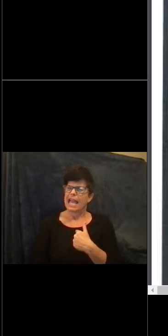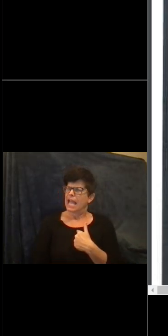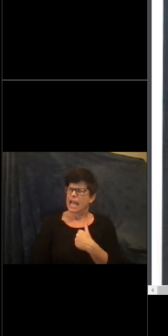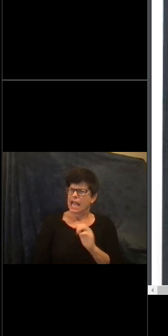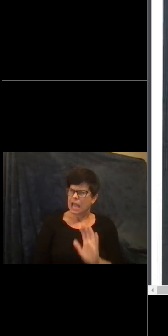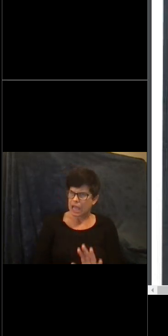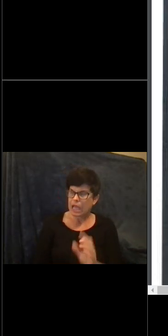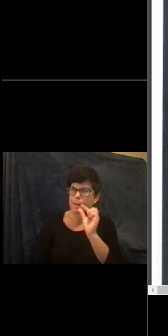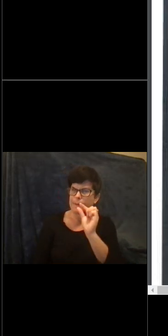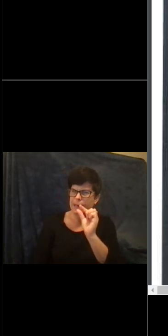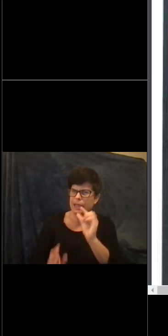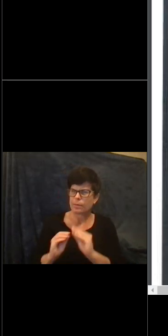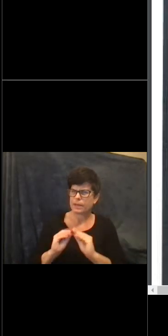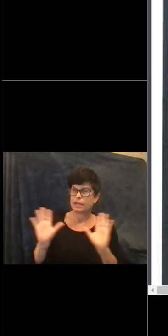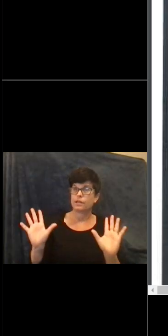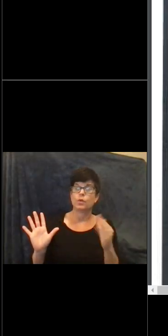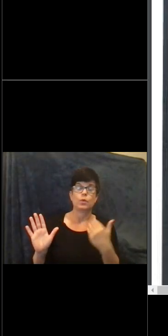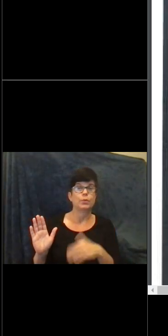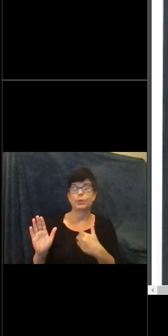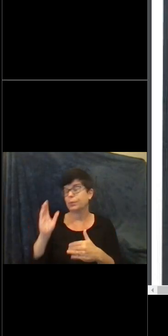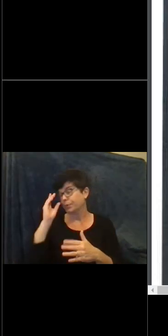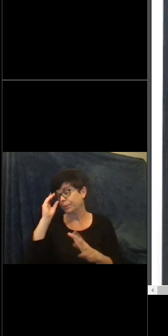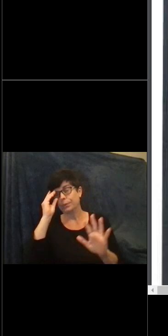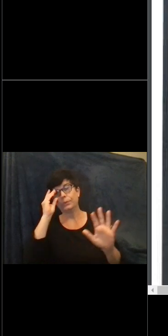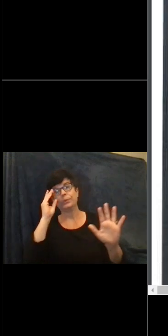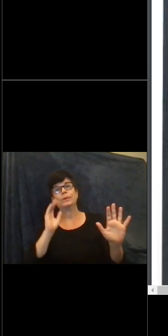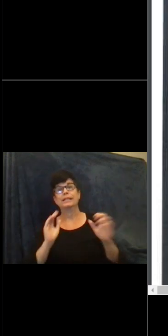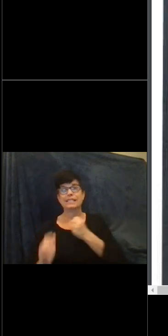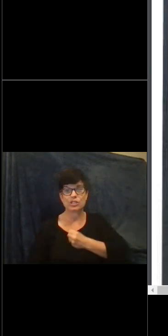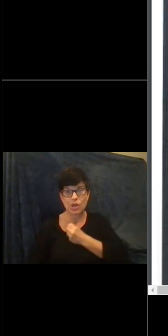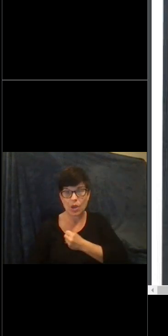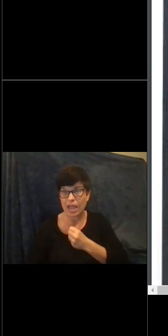you spoke faster than I could type with one Apologies, finger. Bad habit.